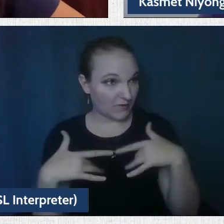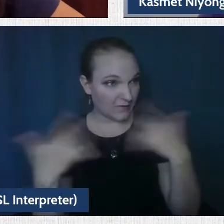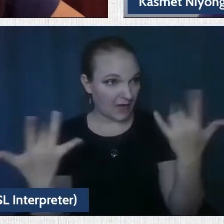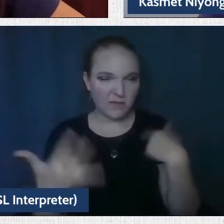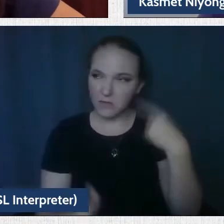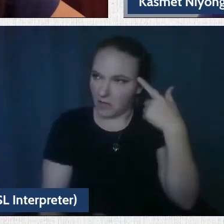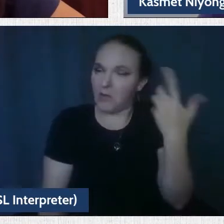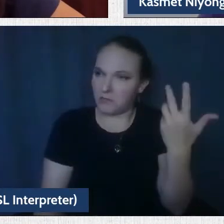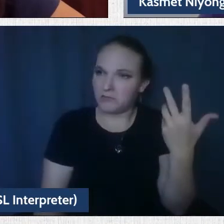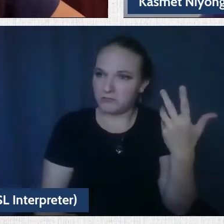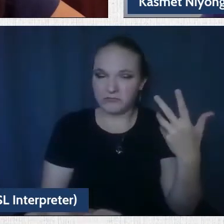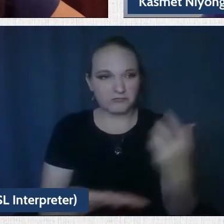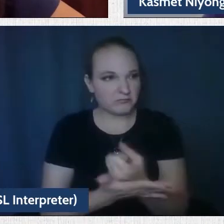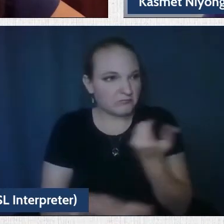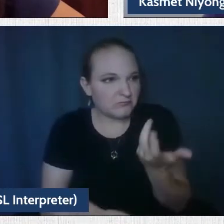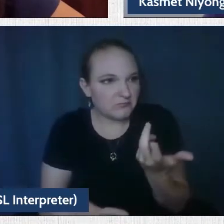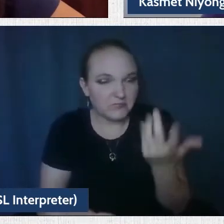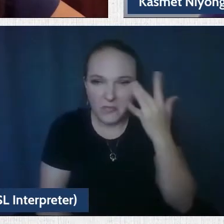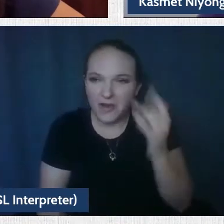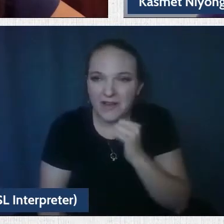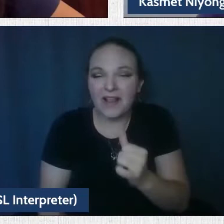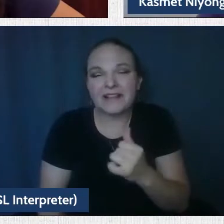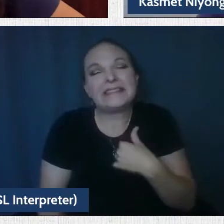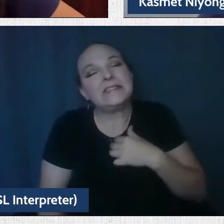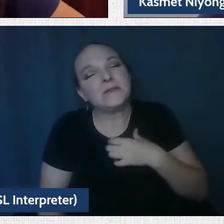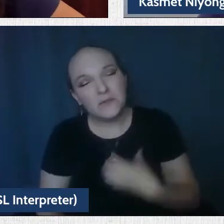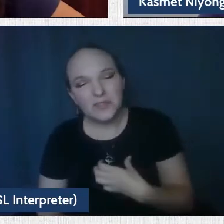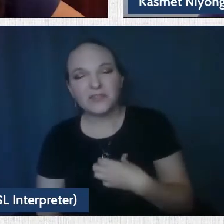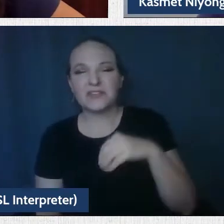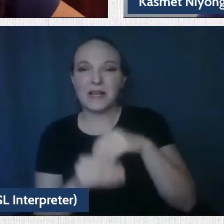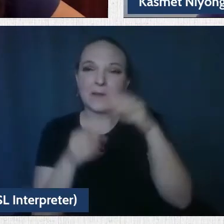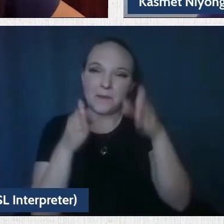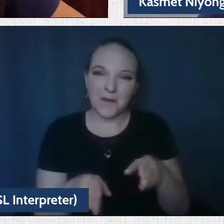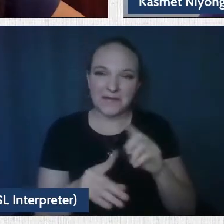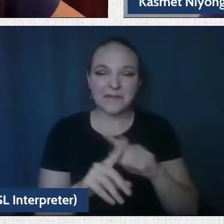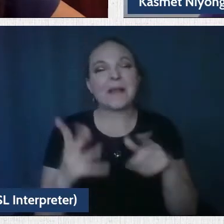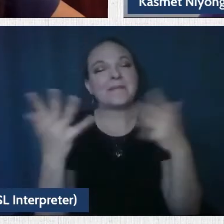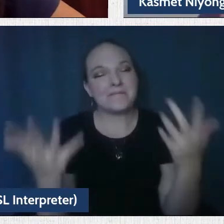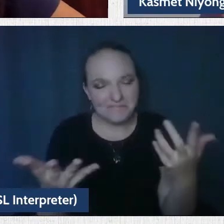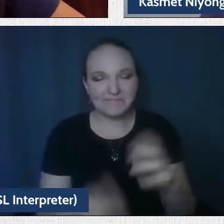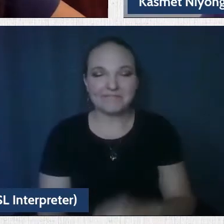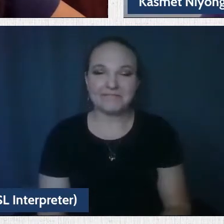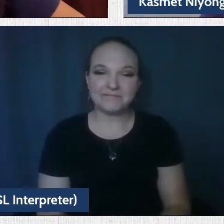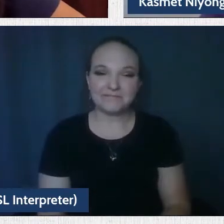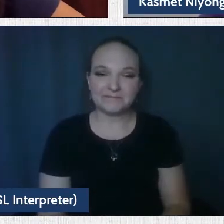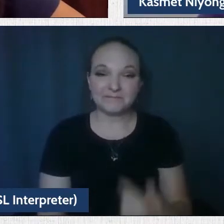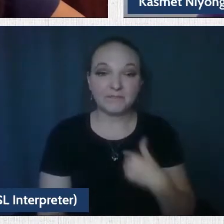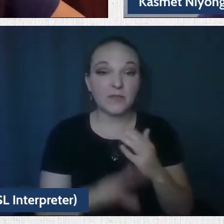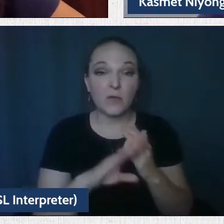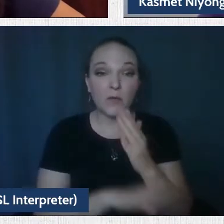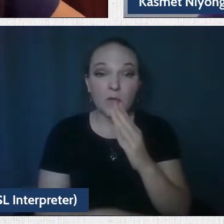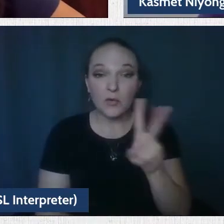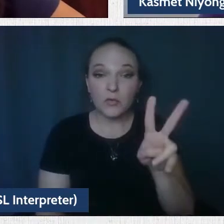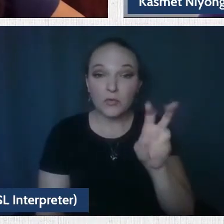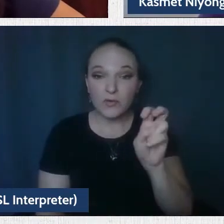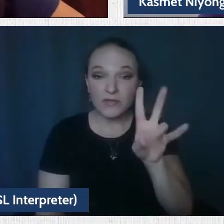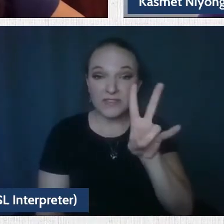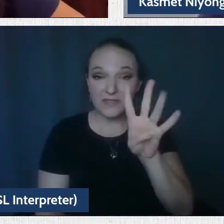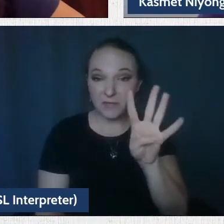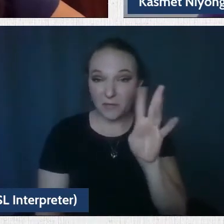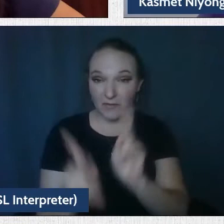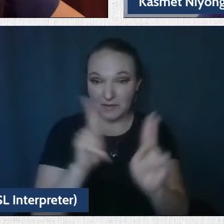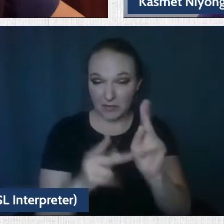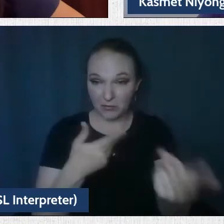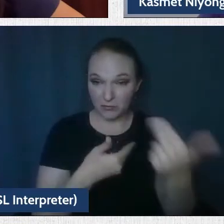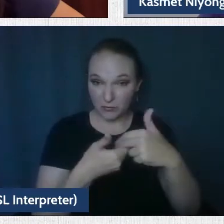on campus. And of course, like Christy said, it would have been great to be there in person. We have over 274 people joining